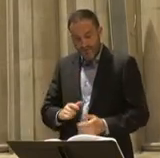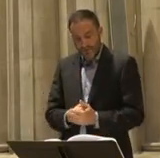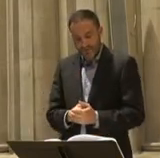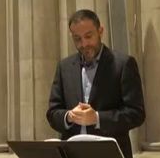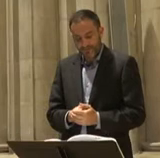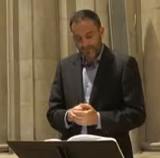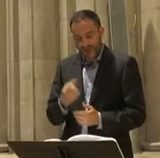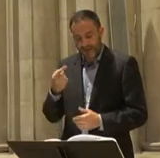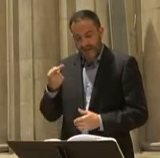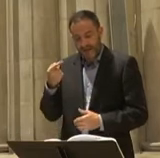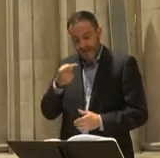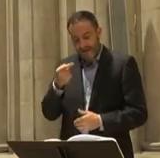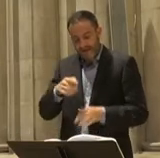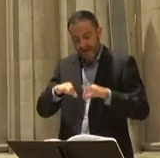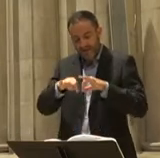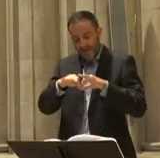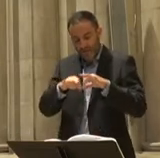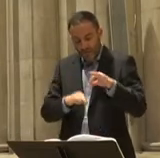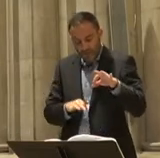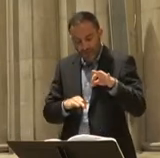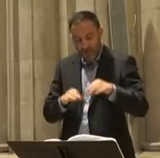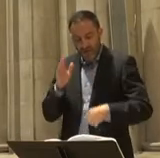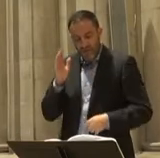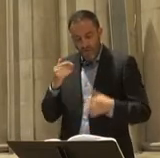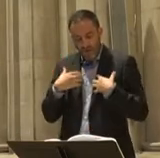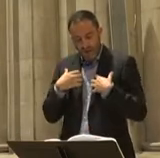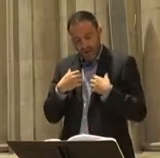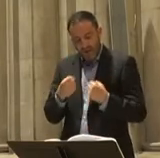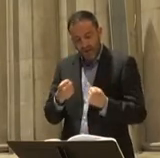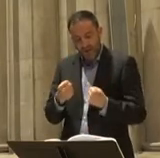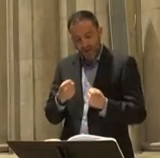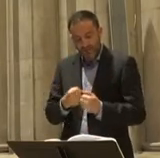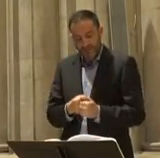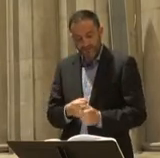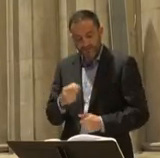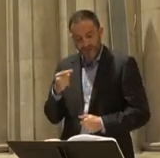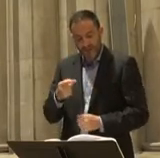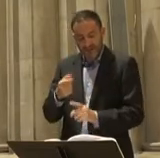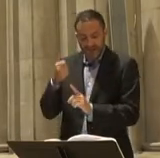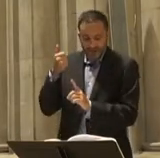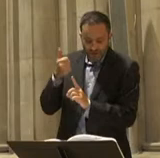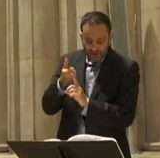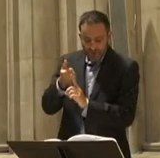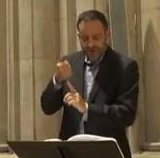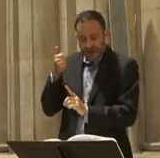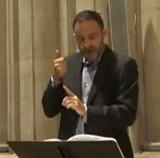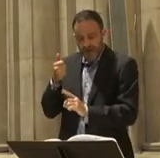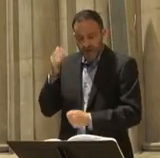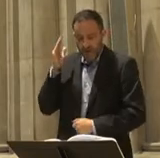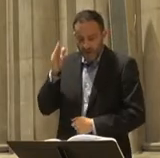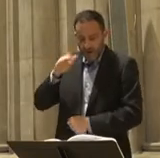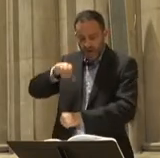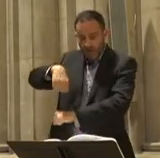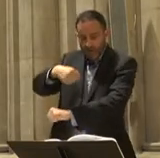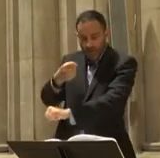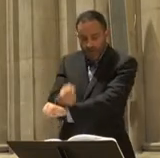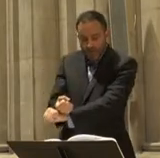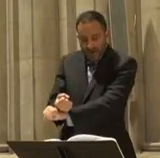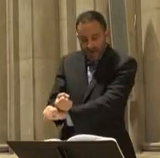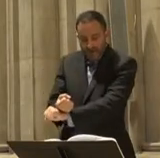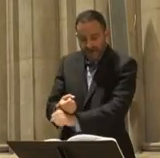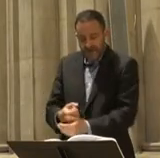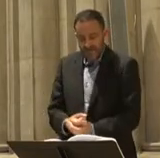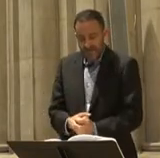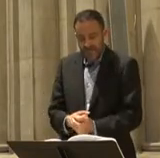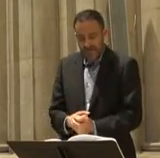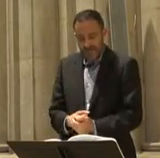Lord, for it is he who has torn, and he will heal us. He has struck down, and he will